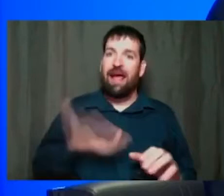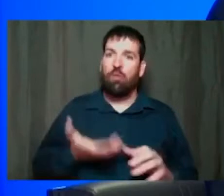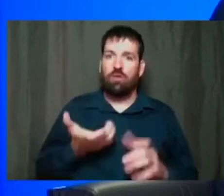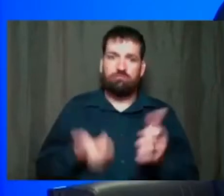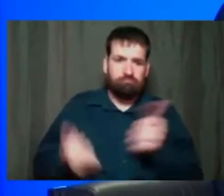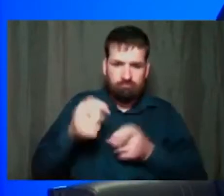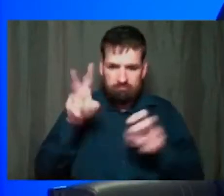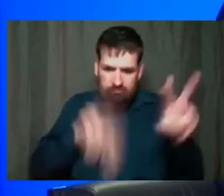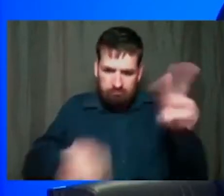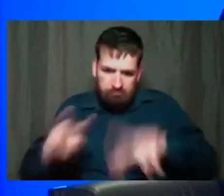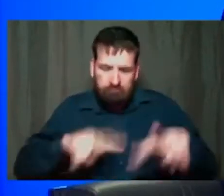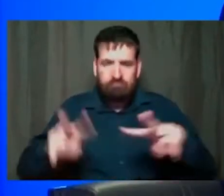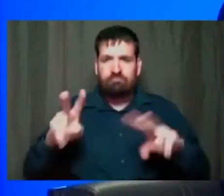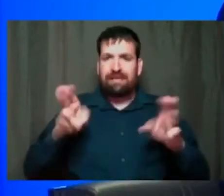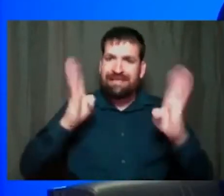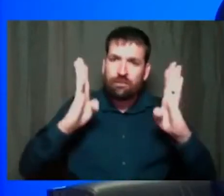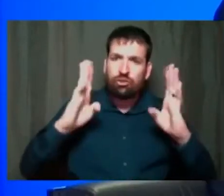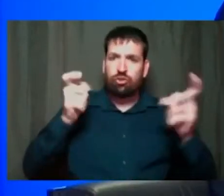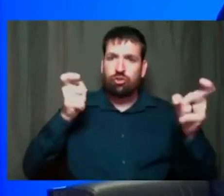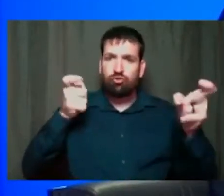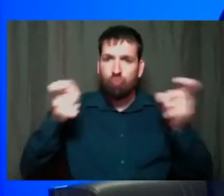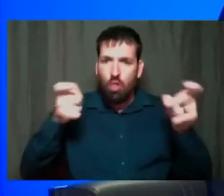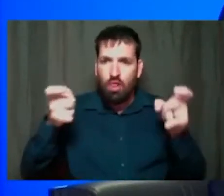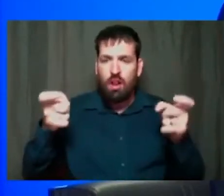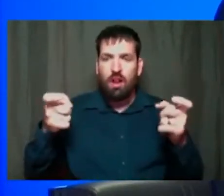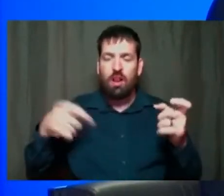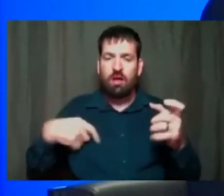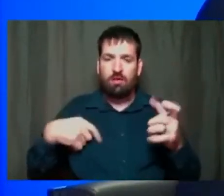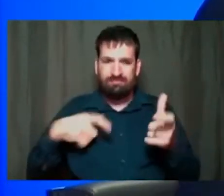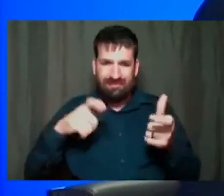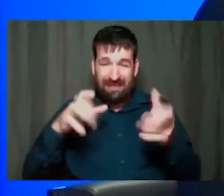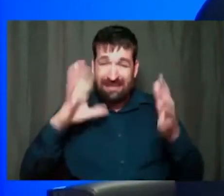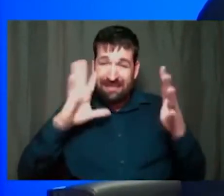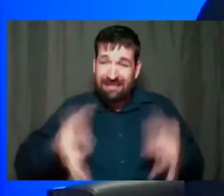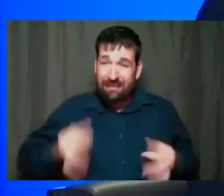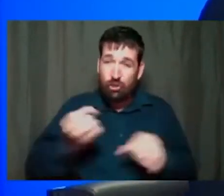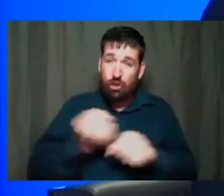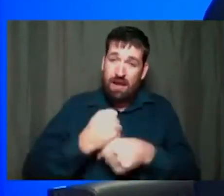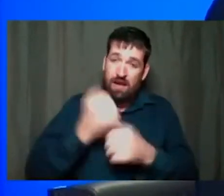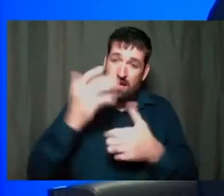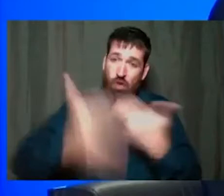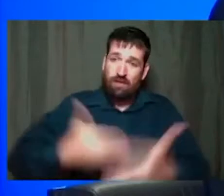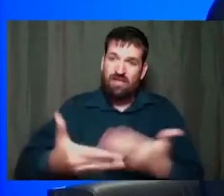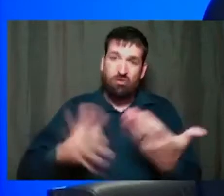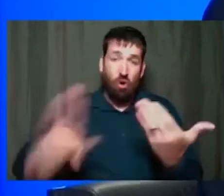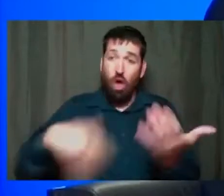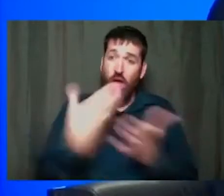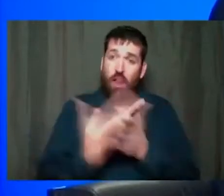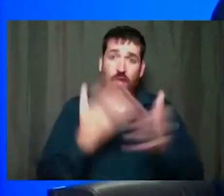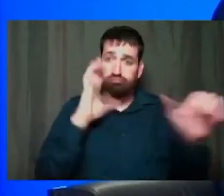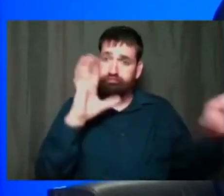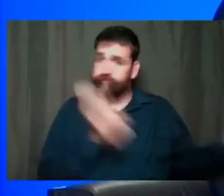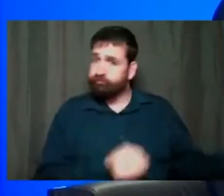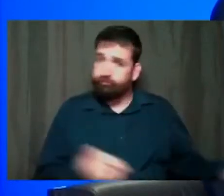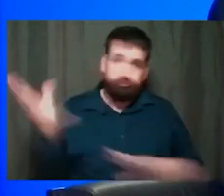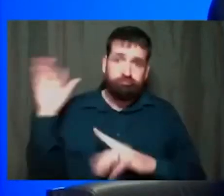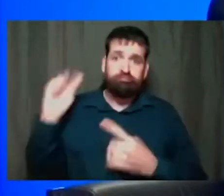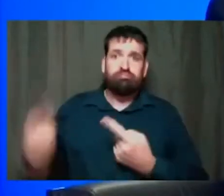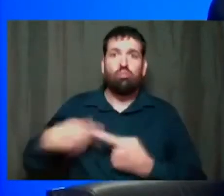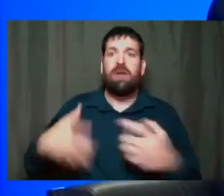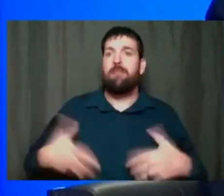control, the ability to fine-tune decision making. All that goes out the window when we get mad. So there's a perfect,